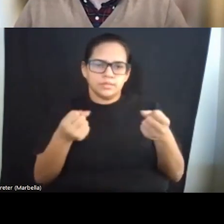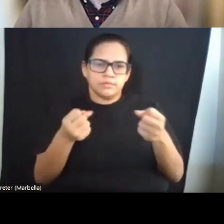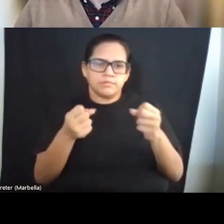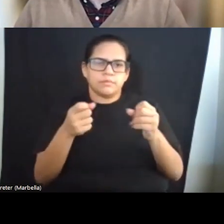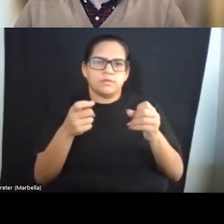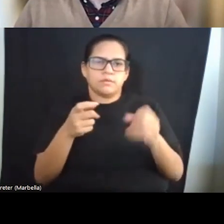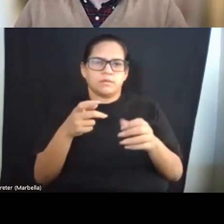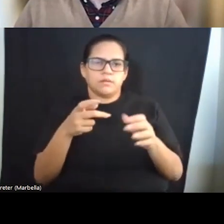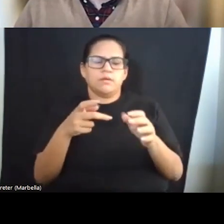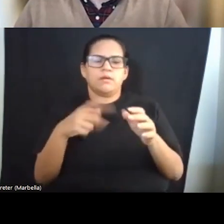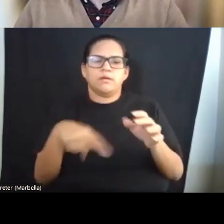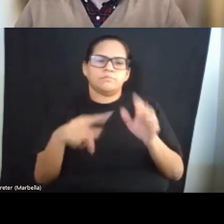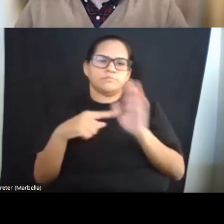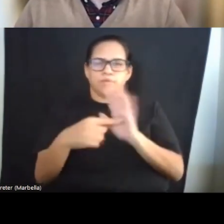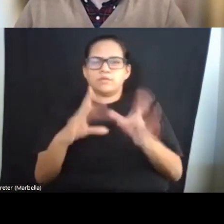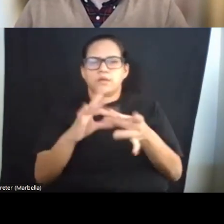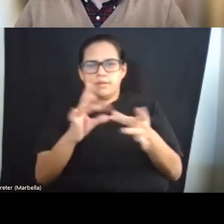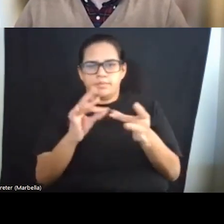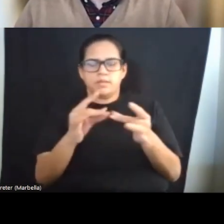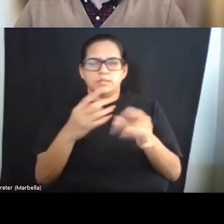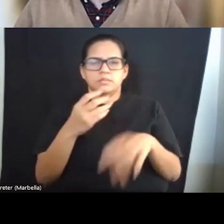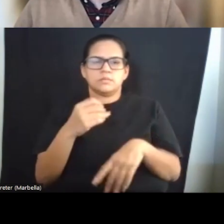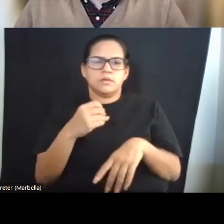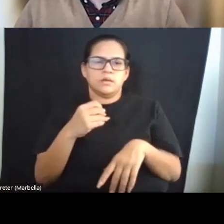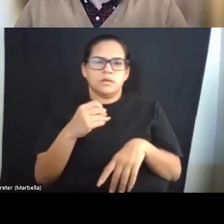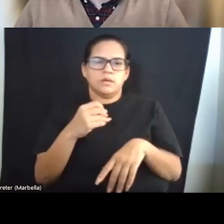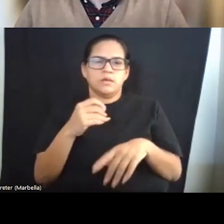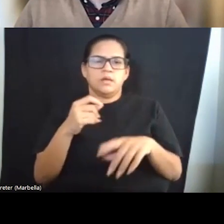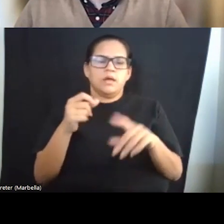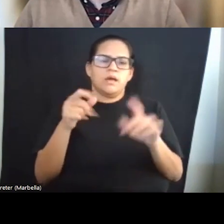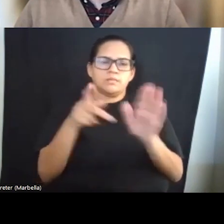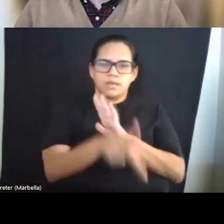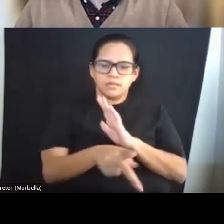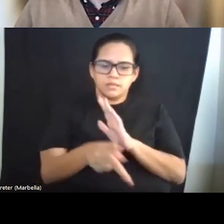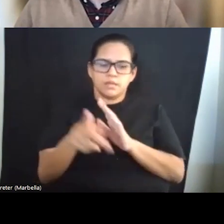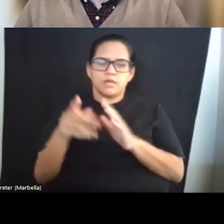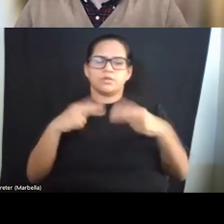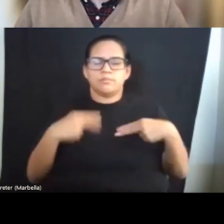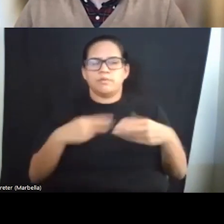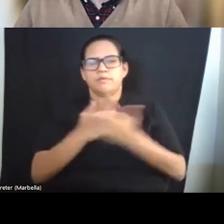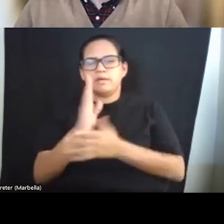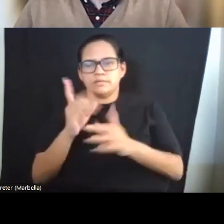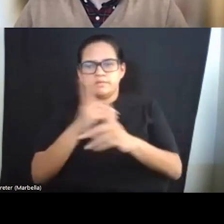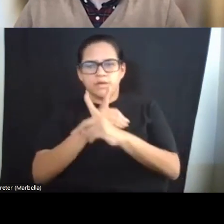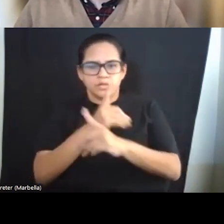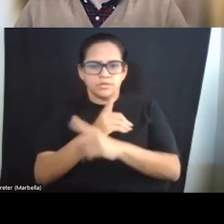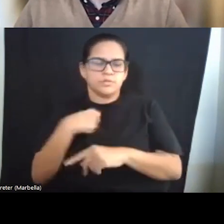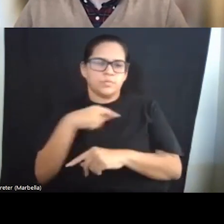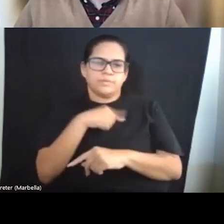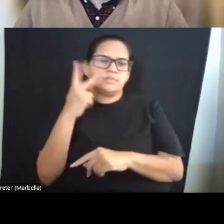in inverted commas, of assassinated human rights defenders. We've seen one